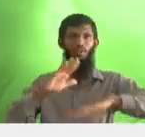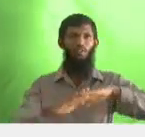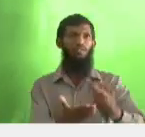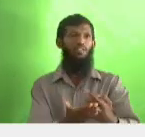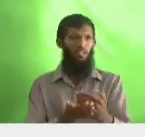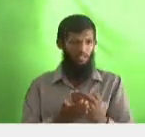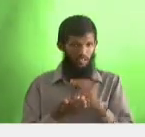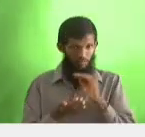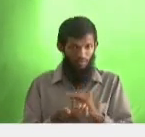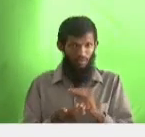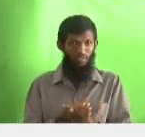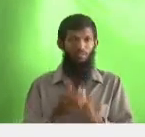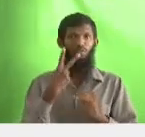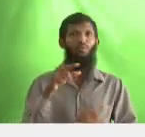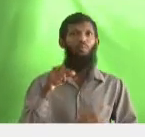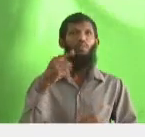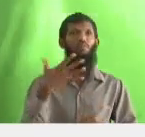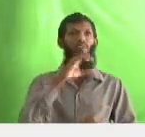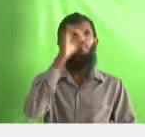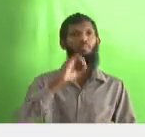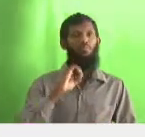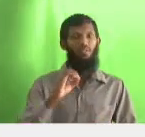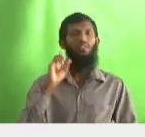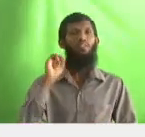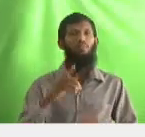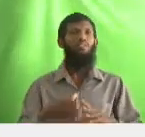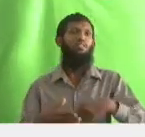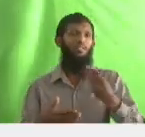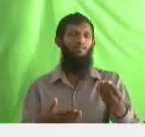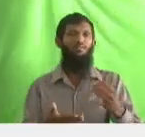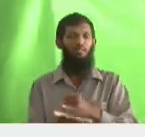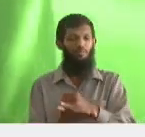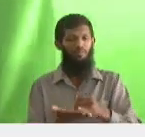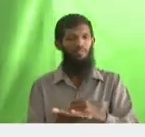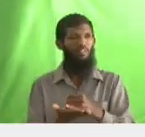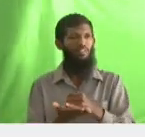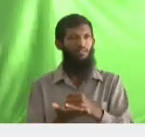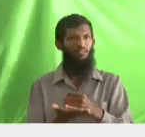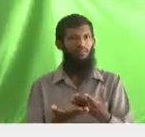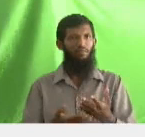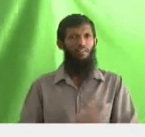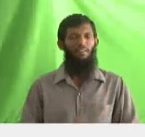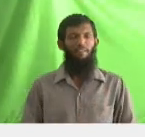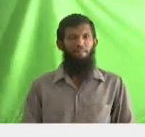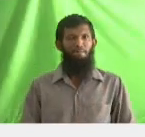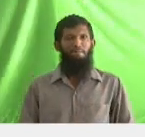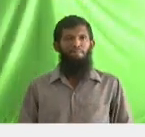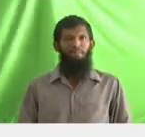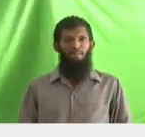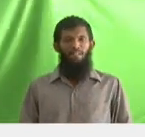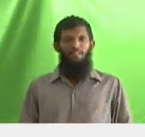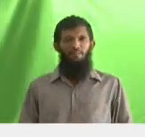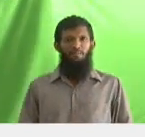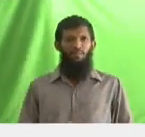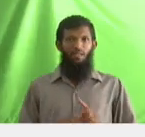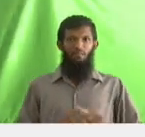Allah wants you to give a certain amount from it, and He says, that belongs to me. But my brothers and sisters,